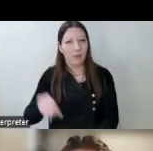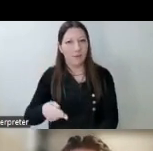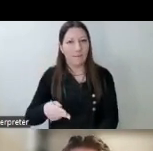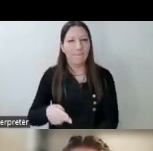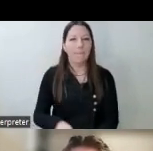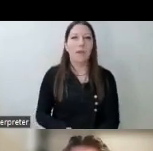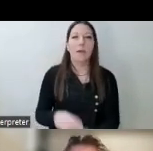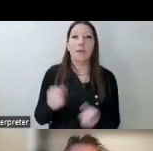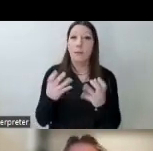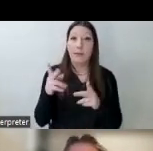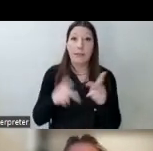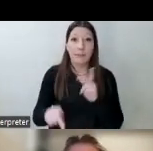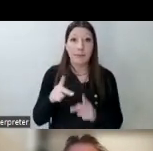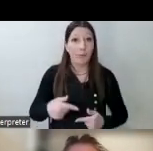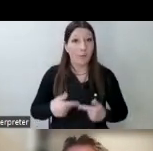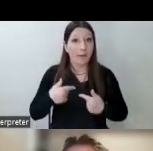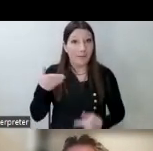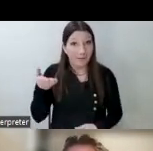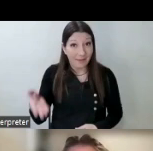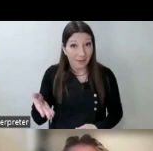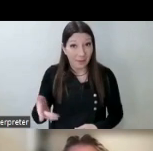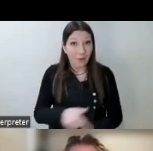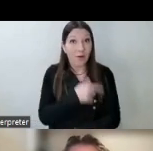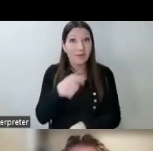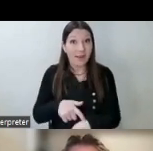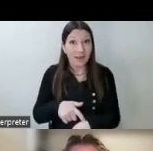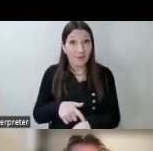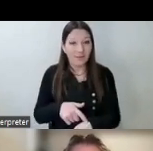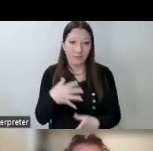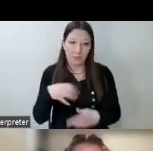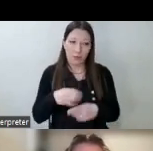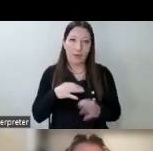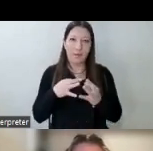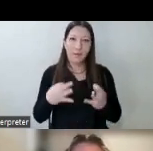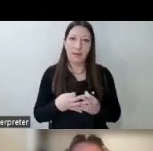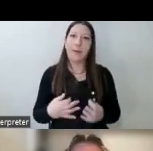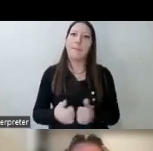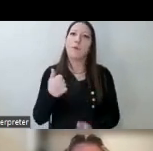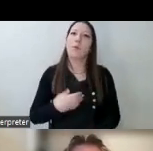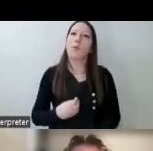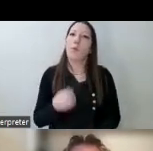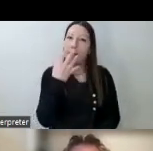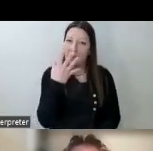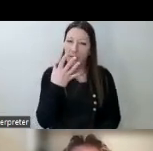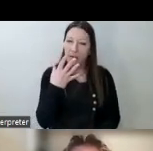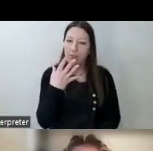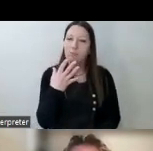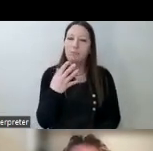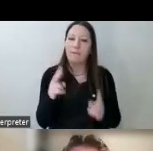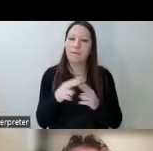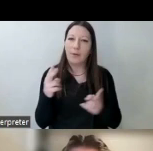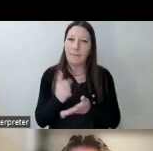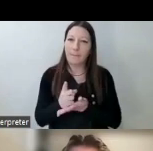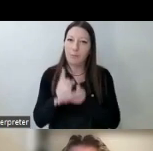family included, are primarily white and arguably quite privileged. And so acknowledging the connection I feel